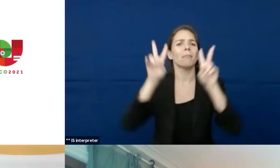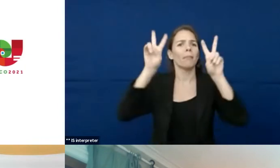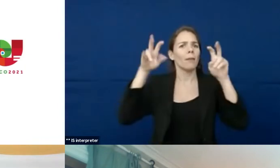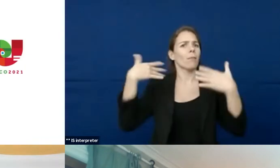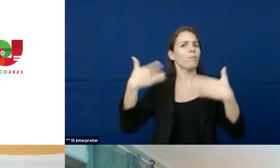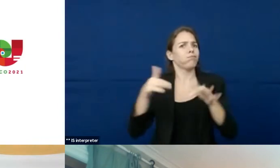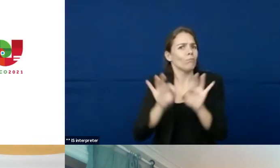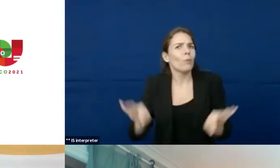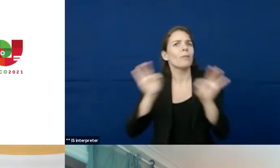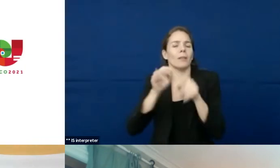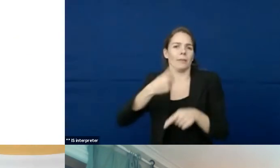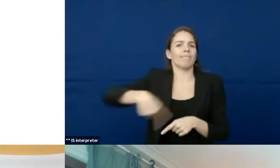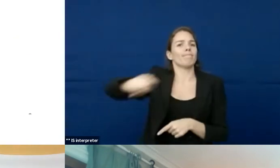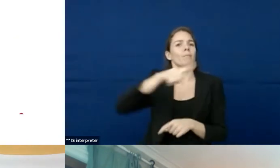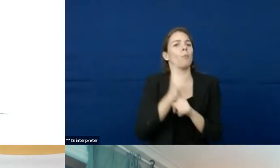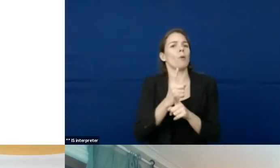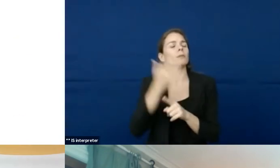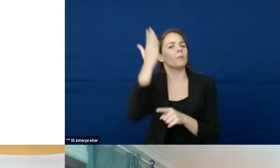inequitable norms that